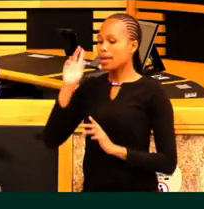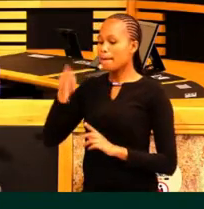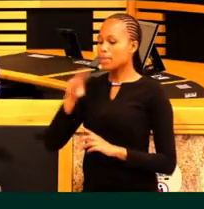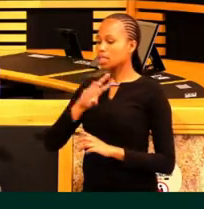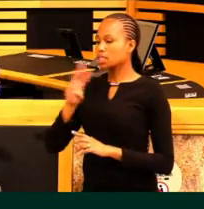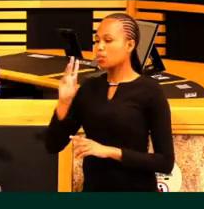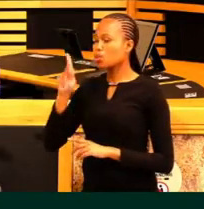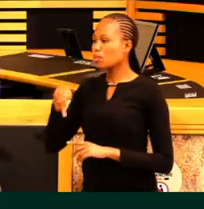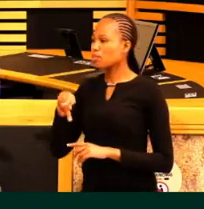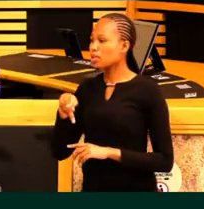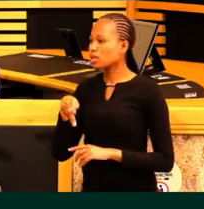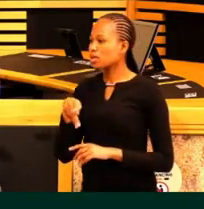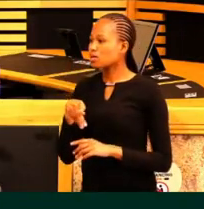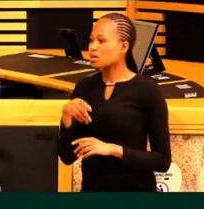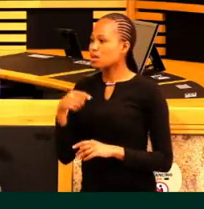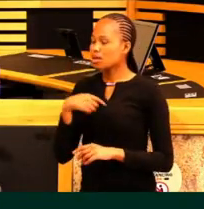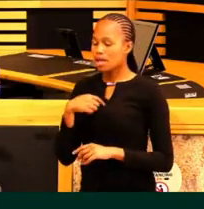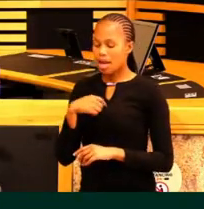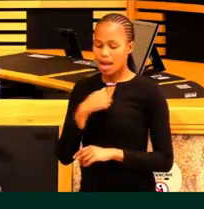because